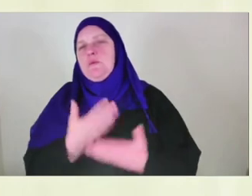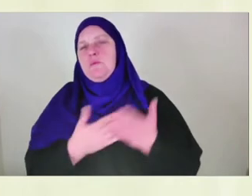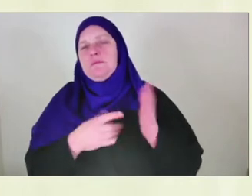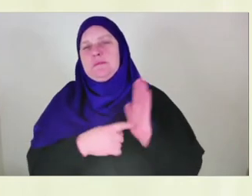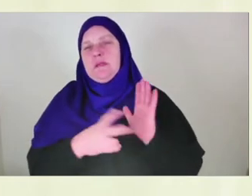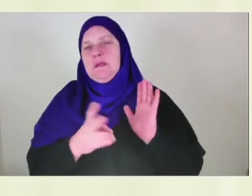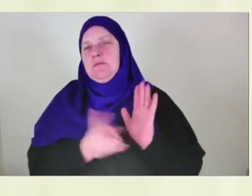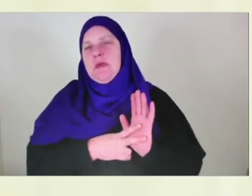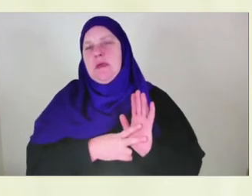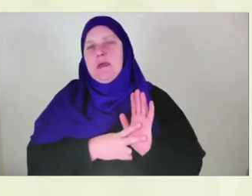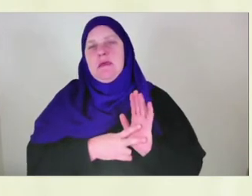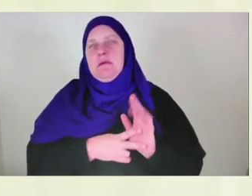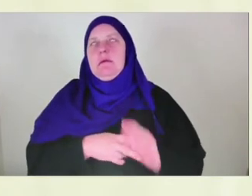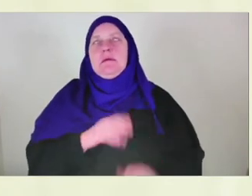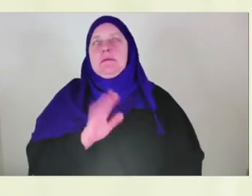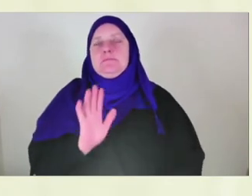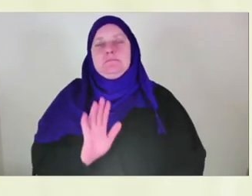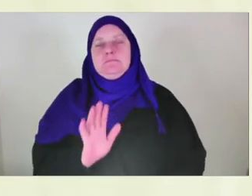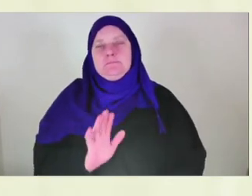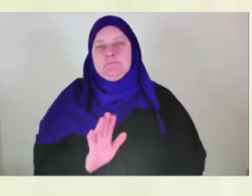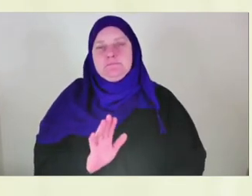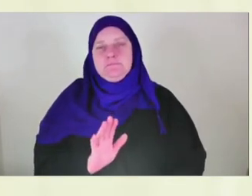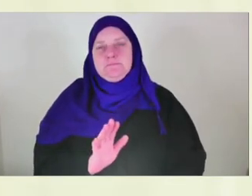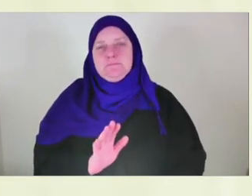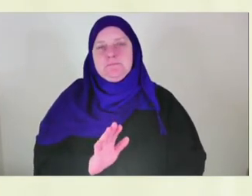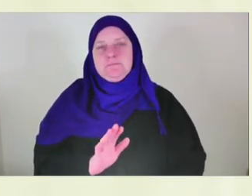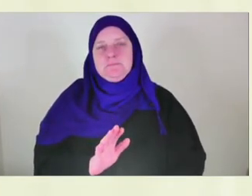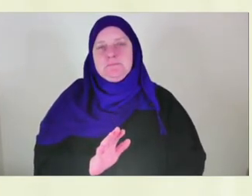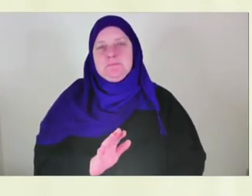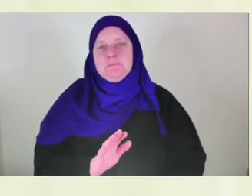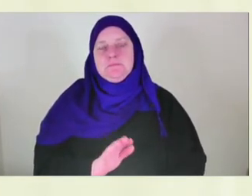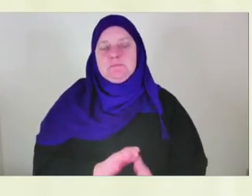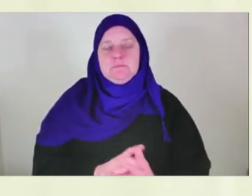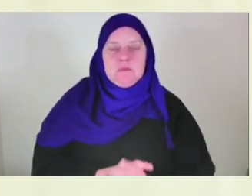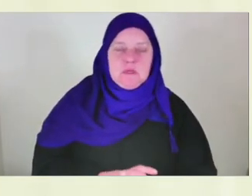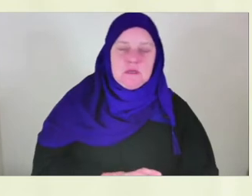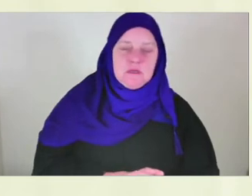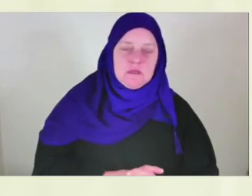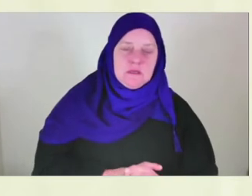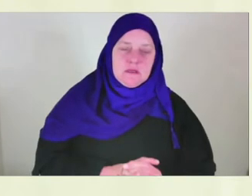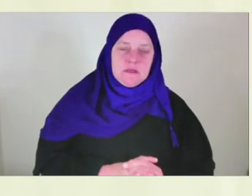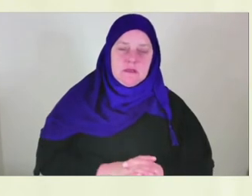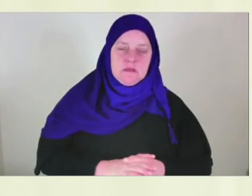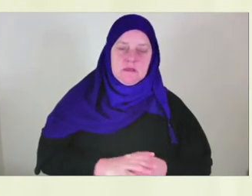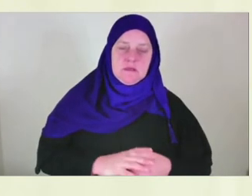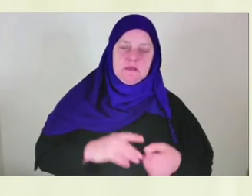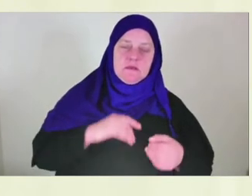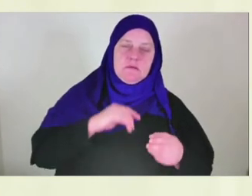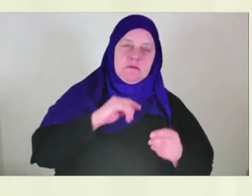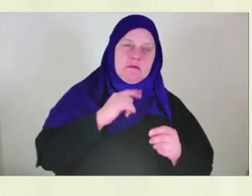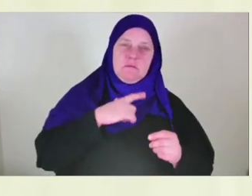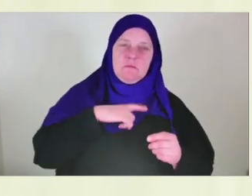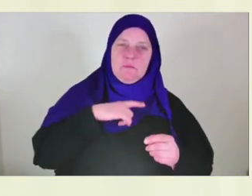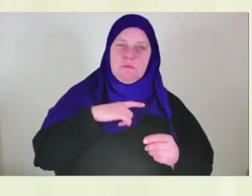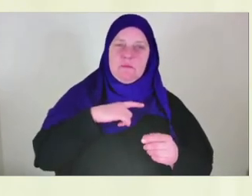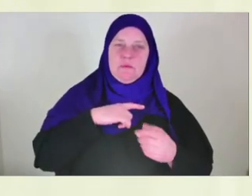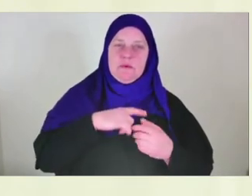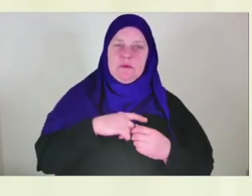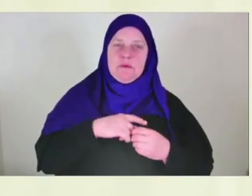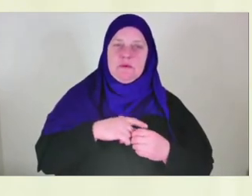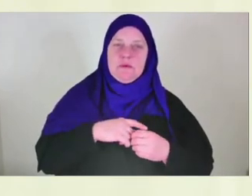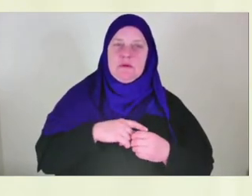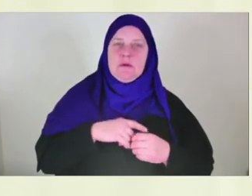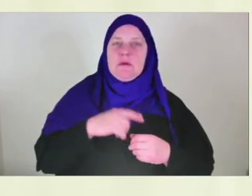Because these people, they're knowingly or unknowingly being supported by those that want to destroy